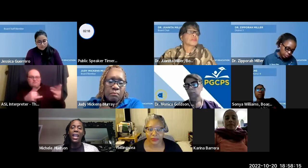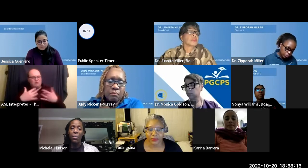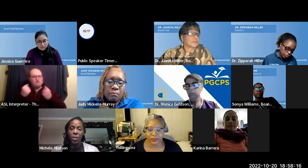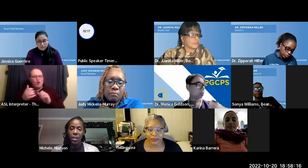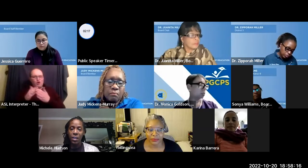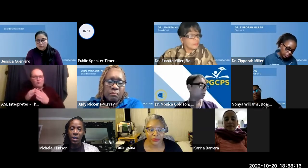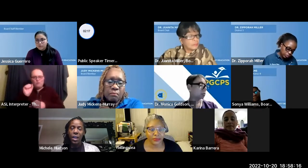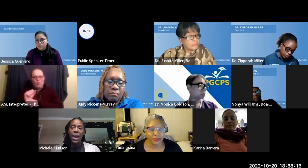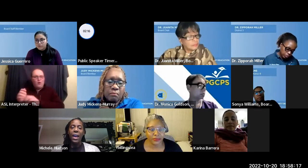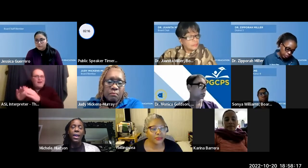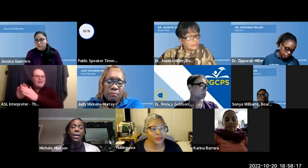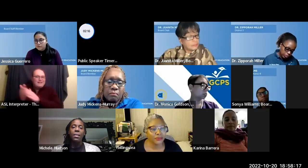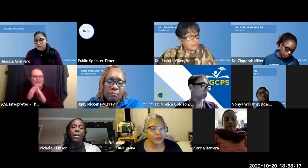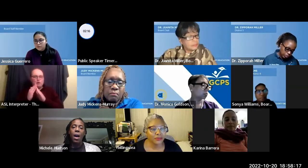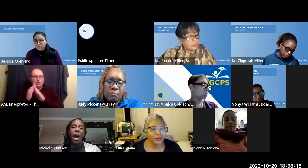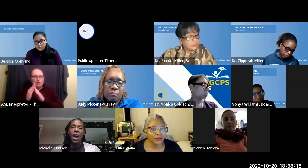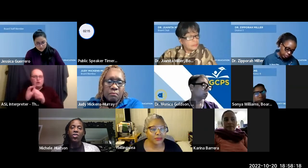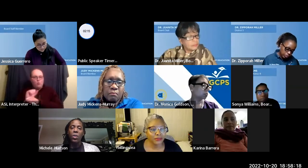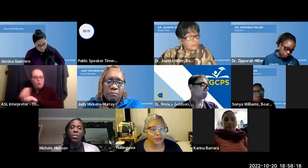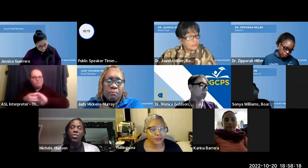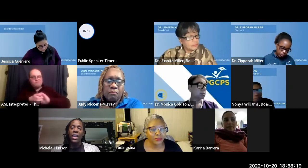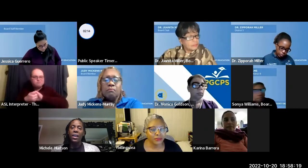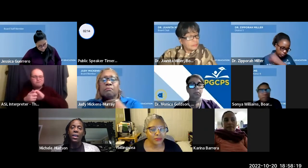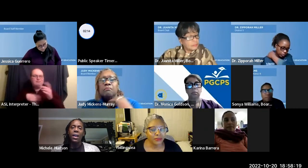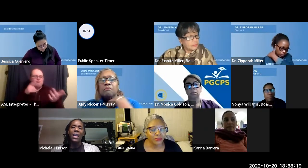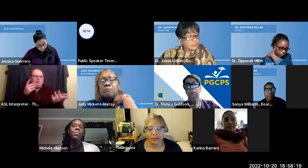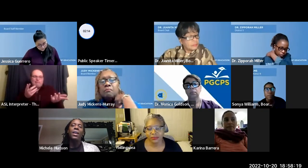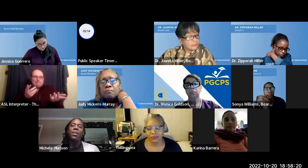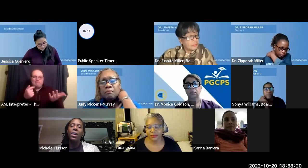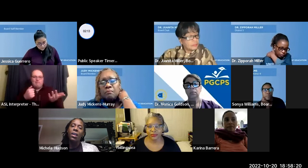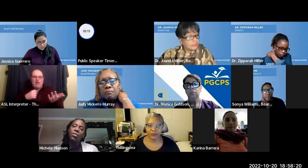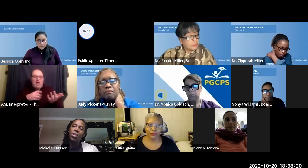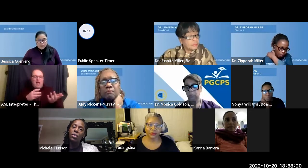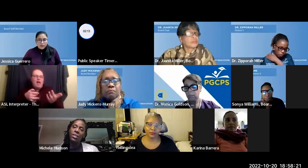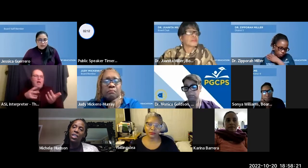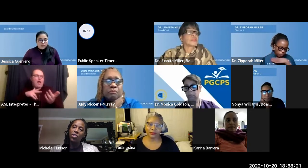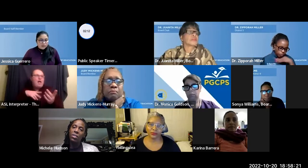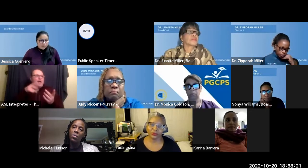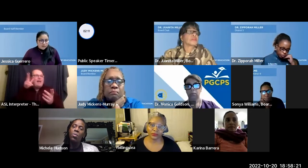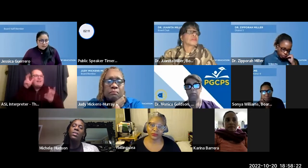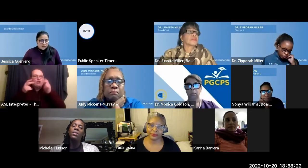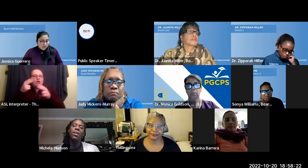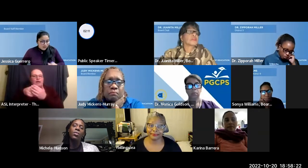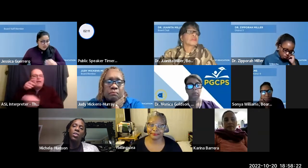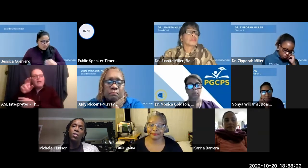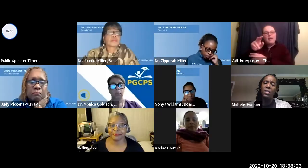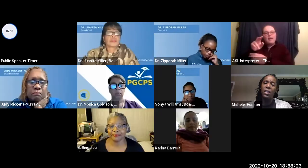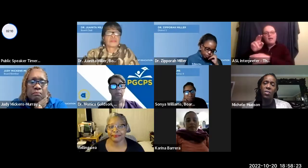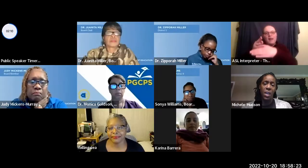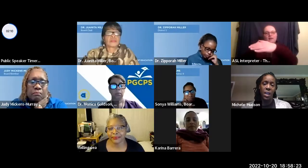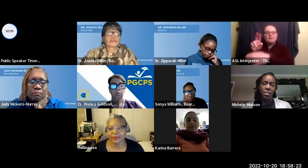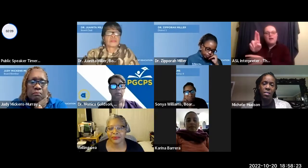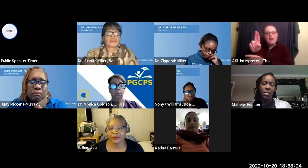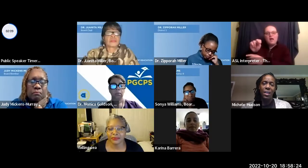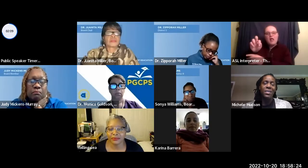as a neighborhood. And I just want to understand, I keep hearing underutilization. What does